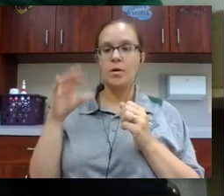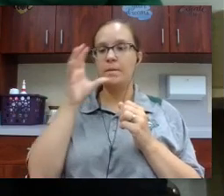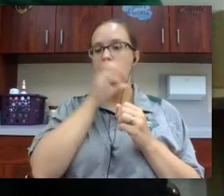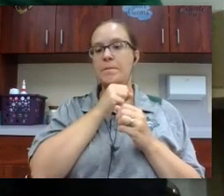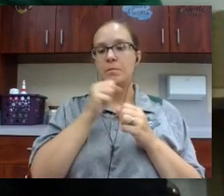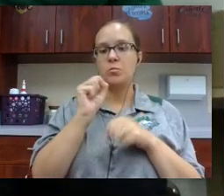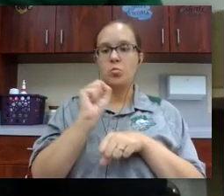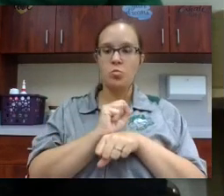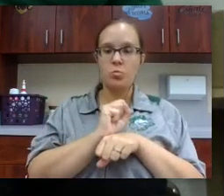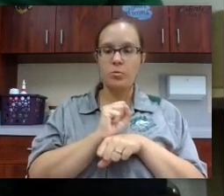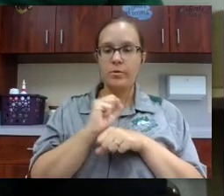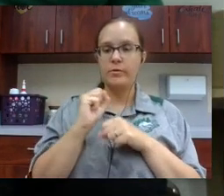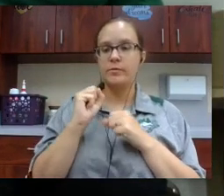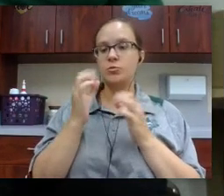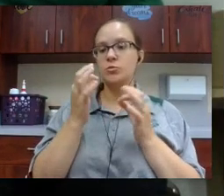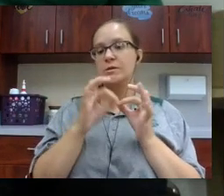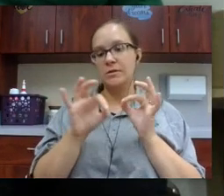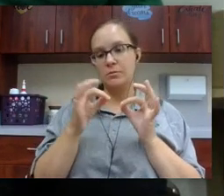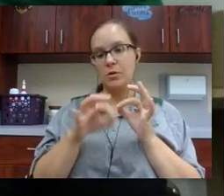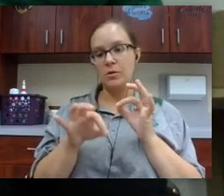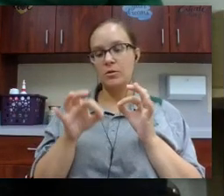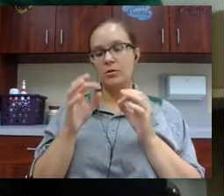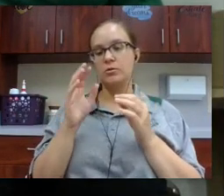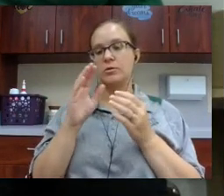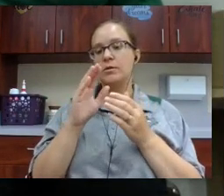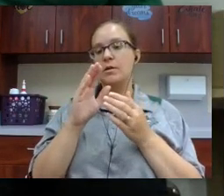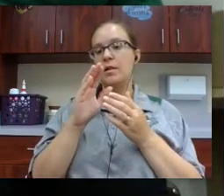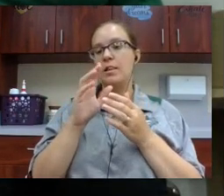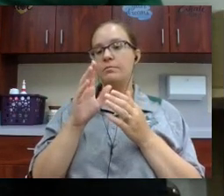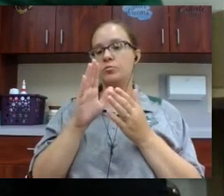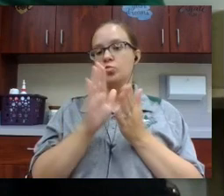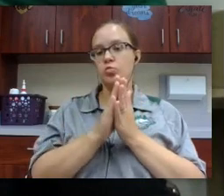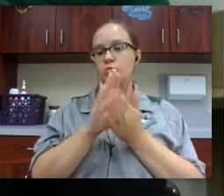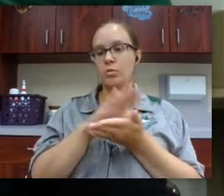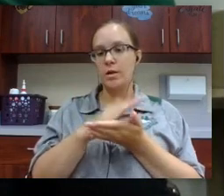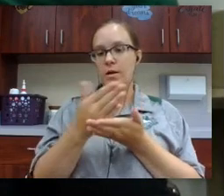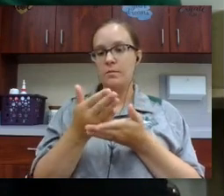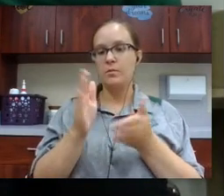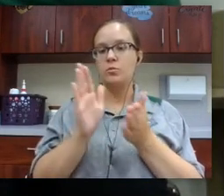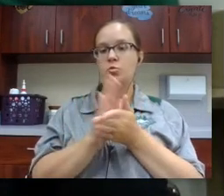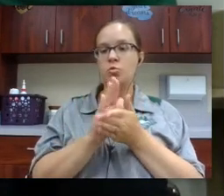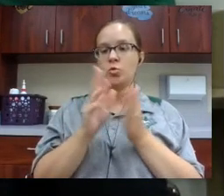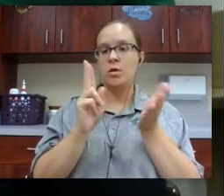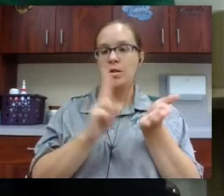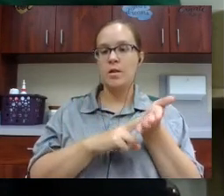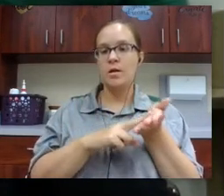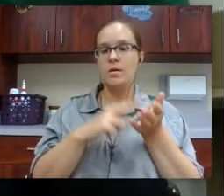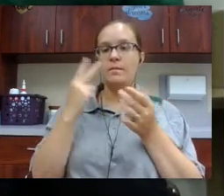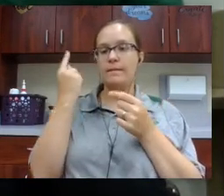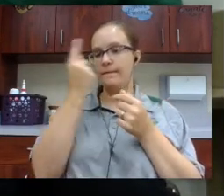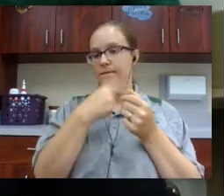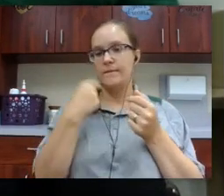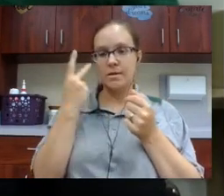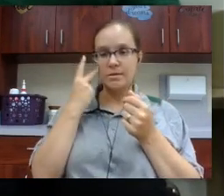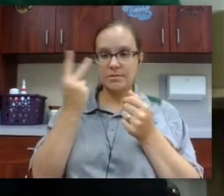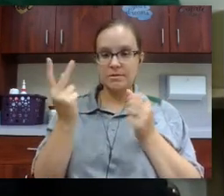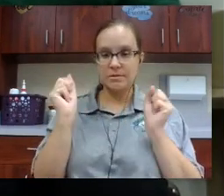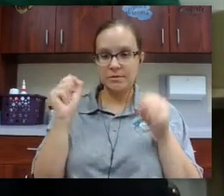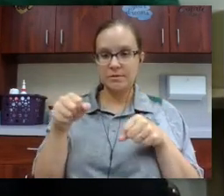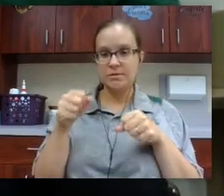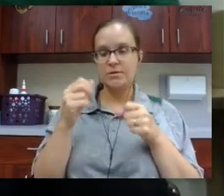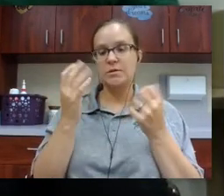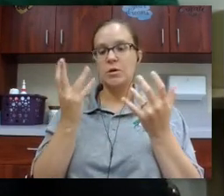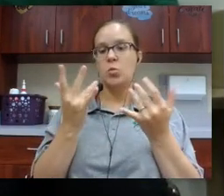do. District Chromebook, district login, face is visible, the waiting room